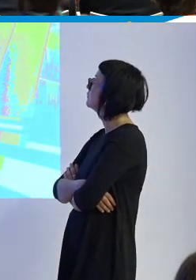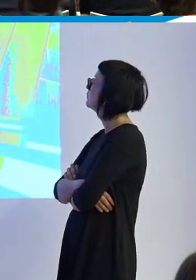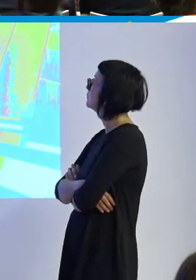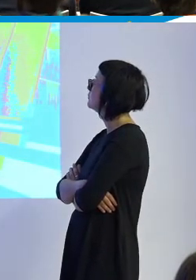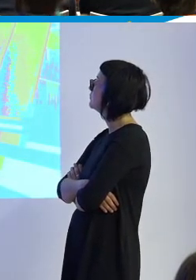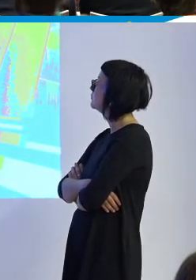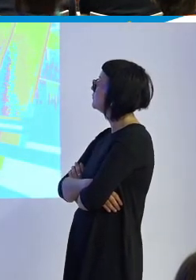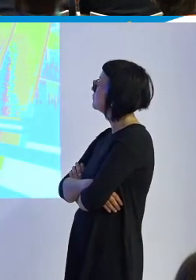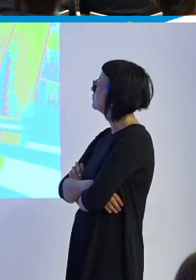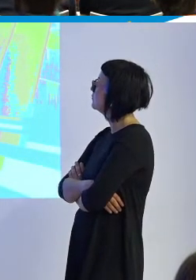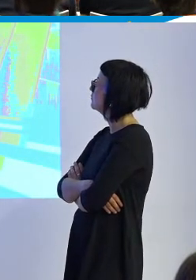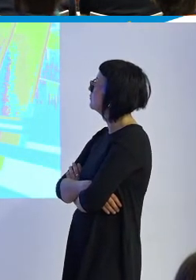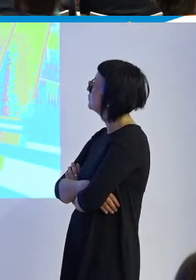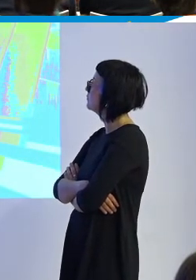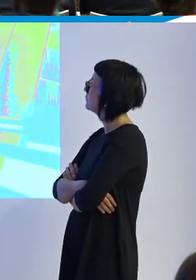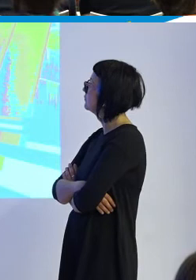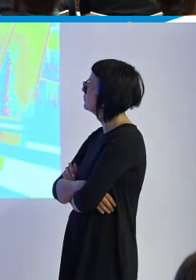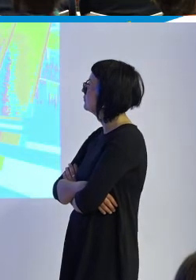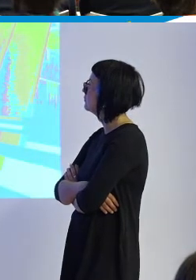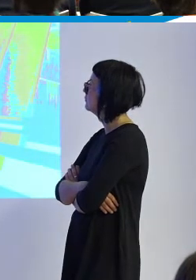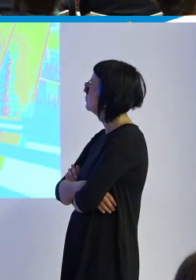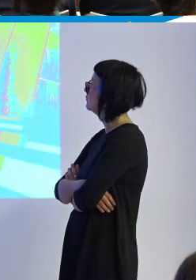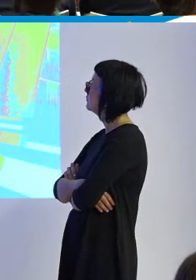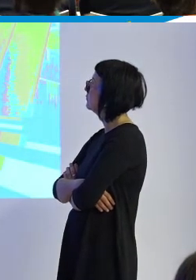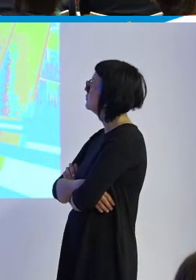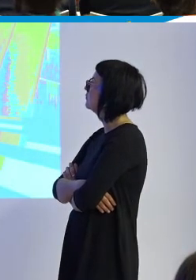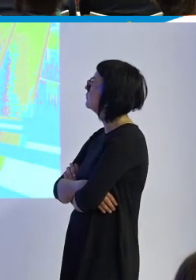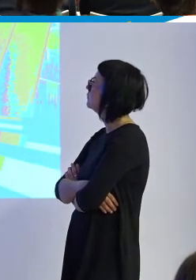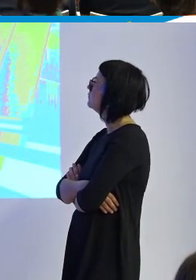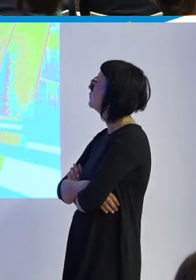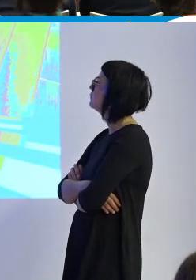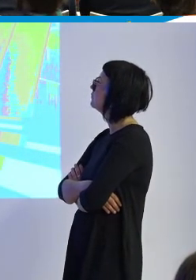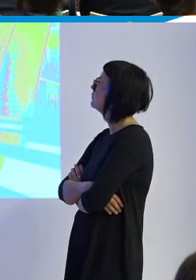we gave the design a soft look a friendly design that is stress free